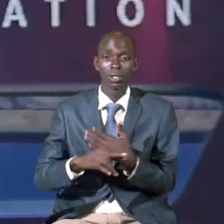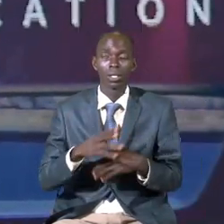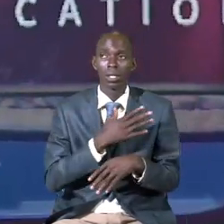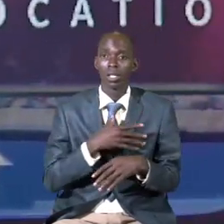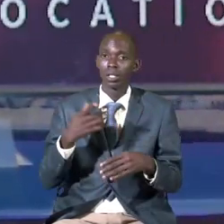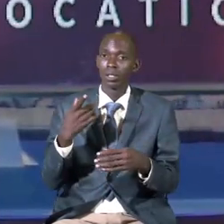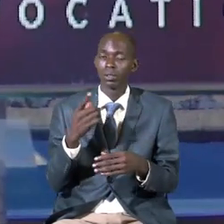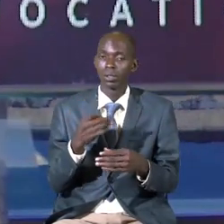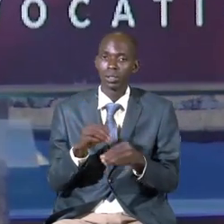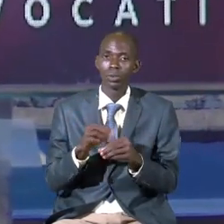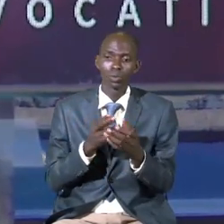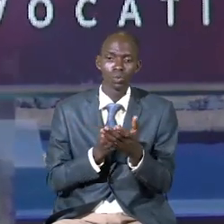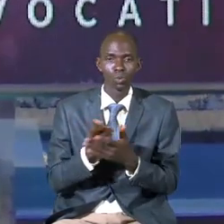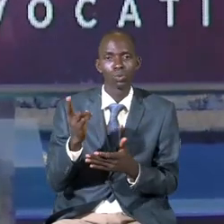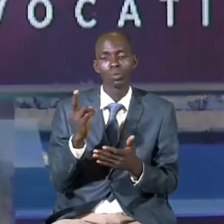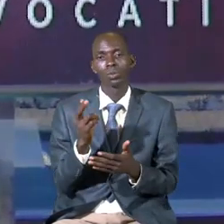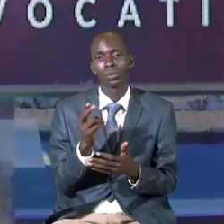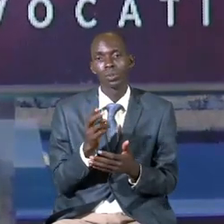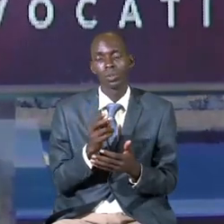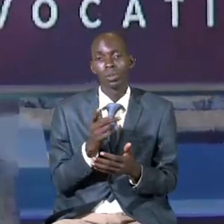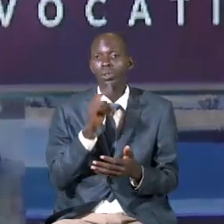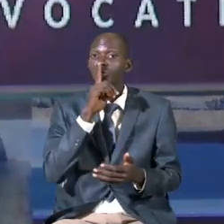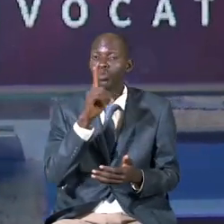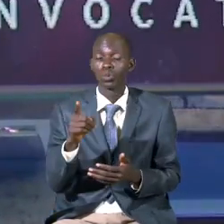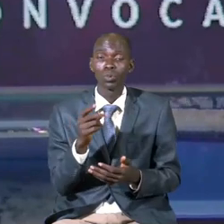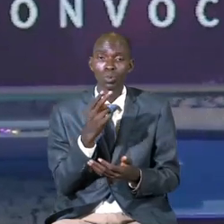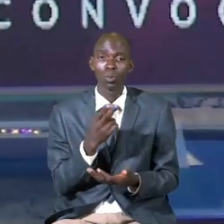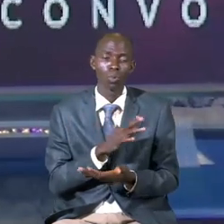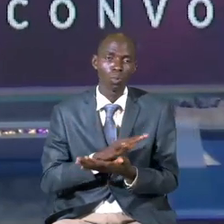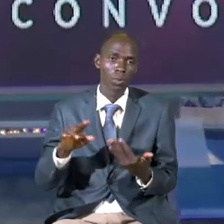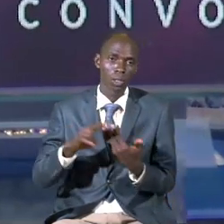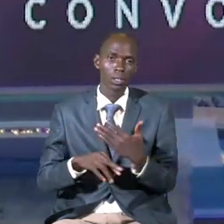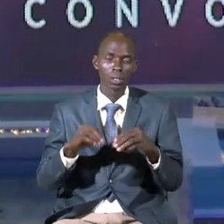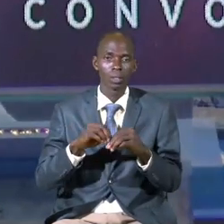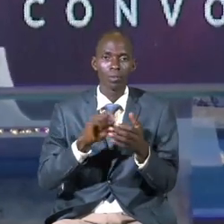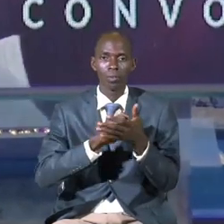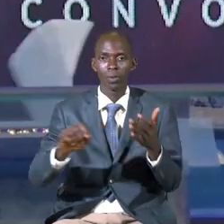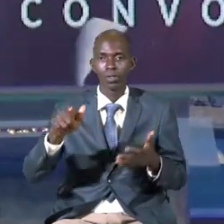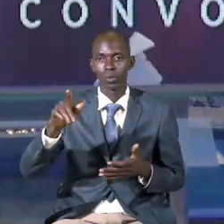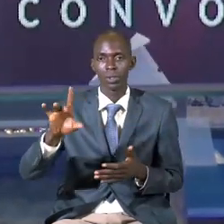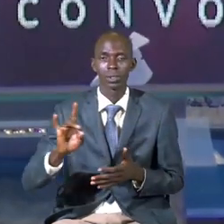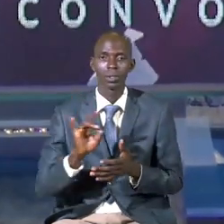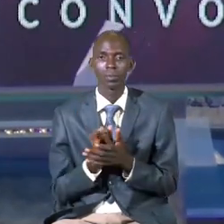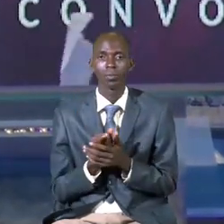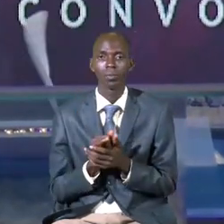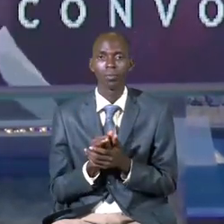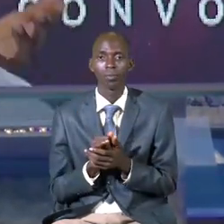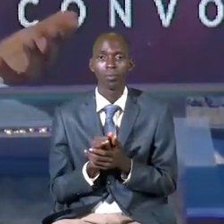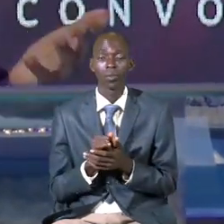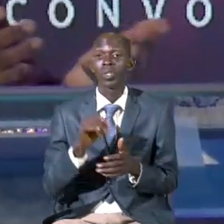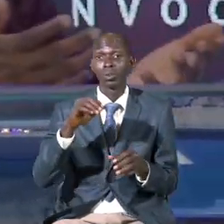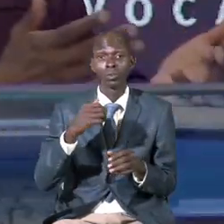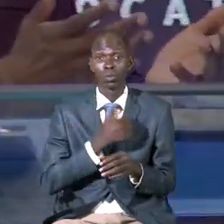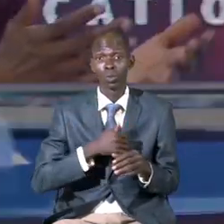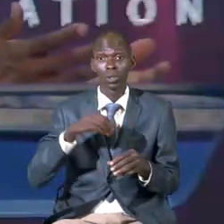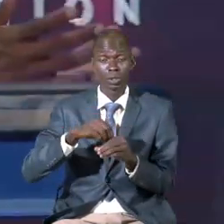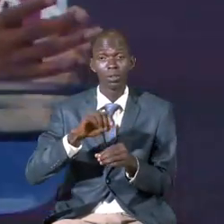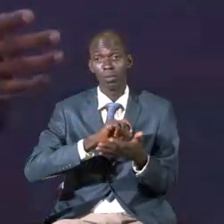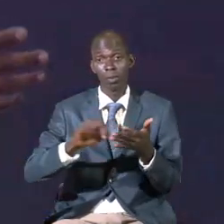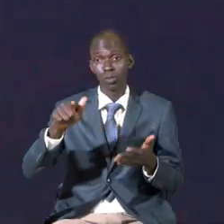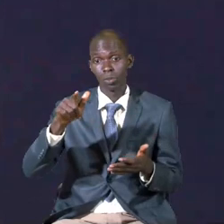holiness then he tells us in verse 28 in verse 25 wherefore